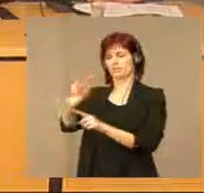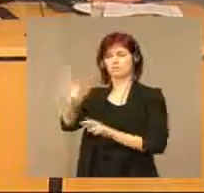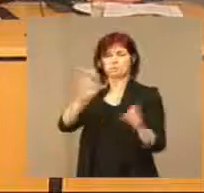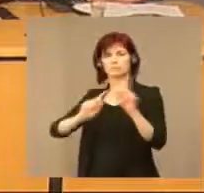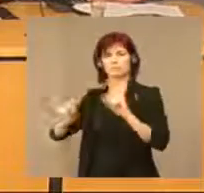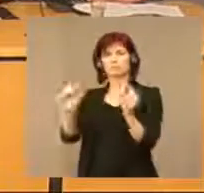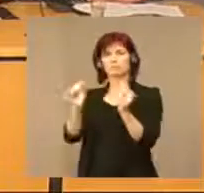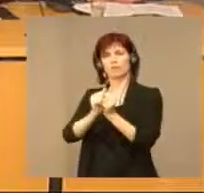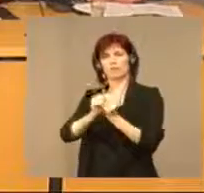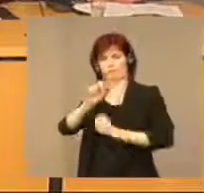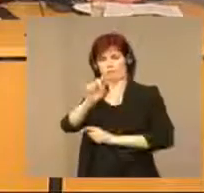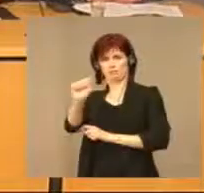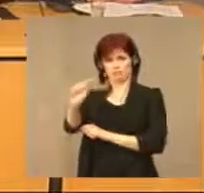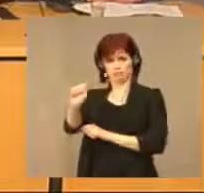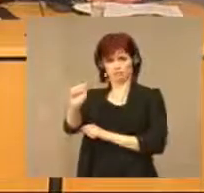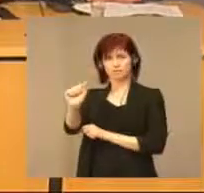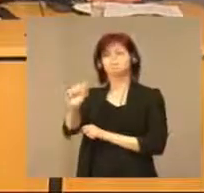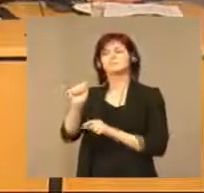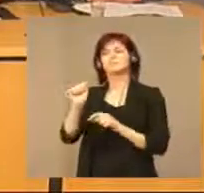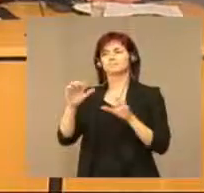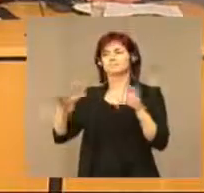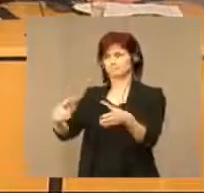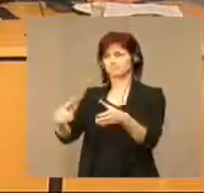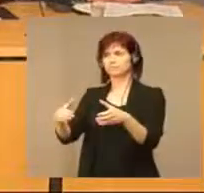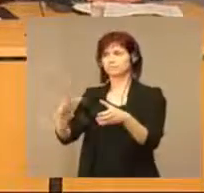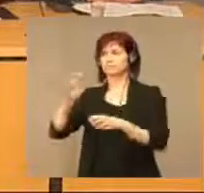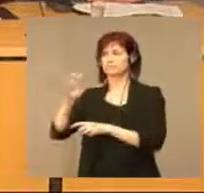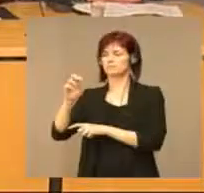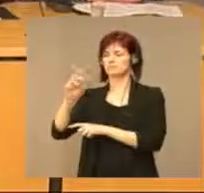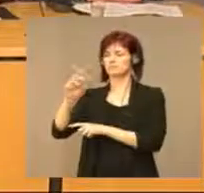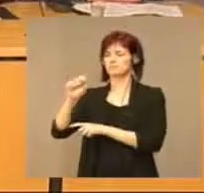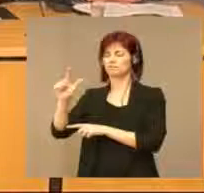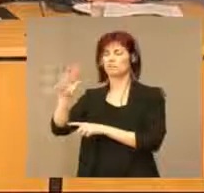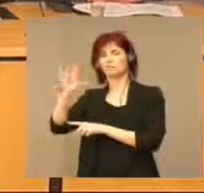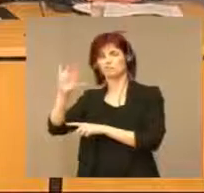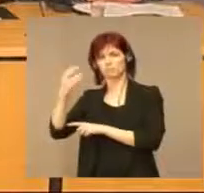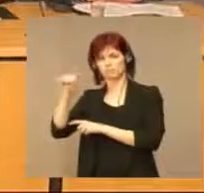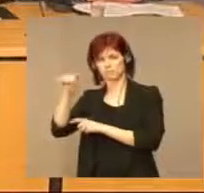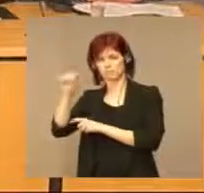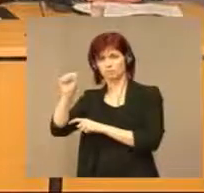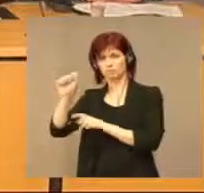and Indigenous Persons with Disabilities Caucus, Wendell Nicholas, chairperson of